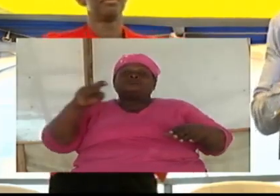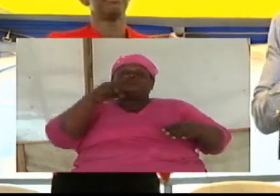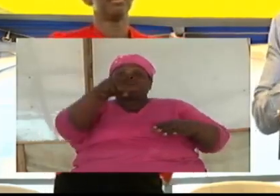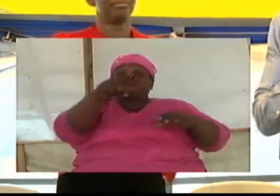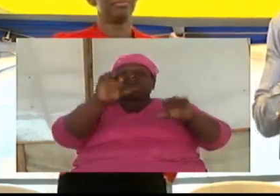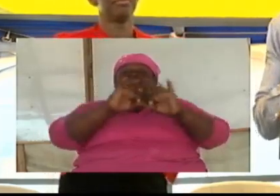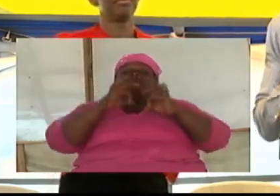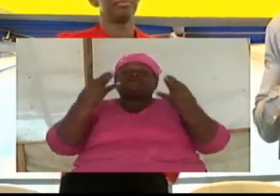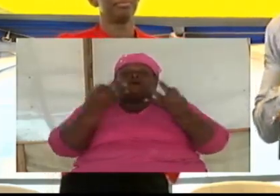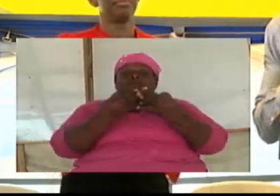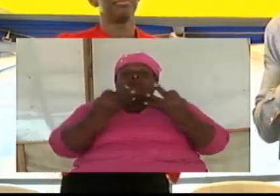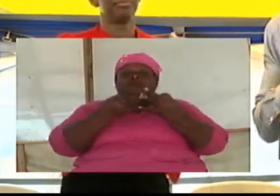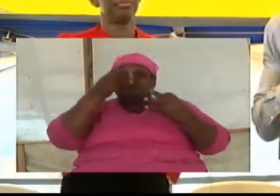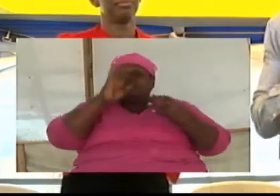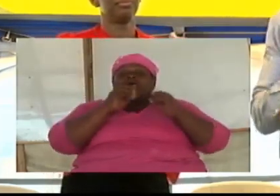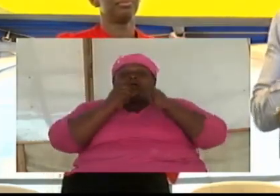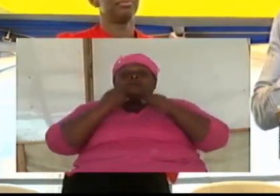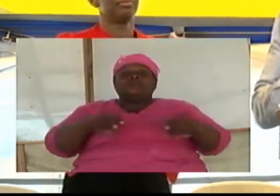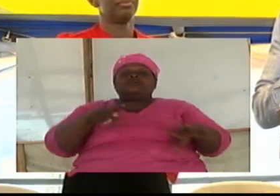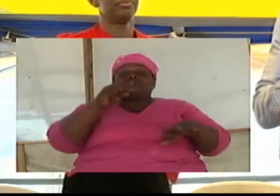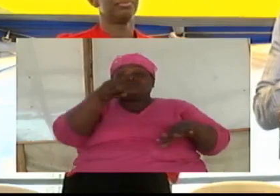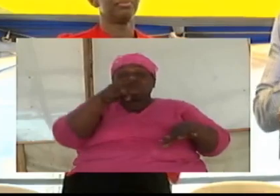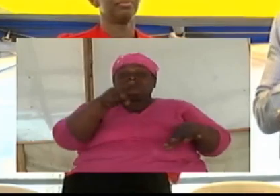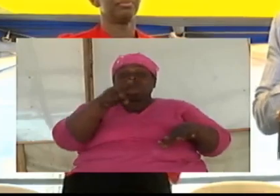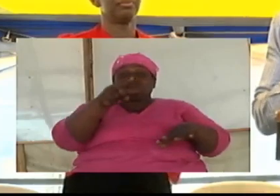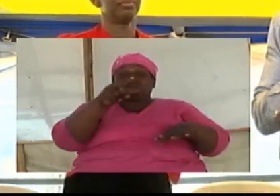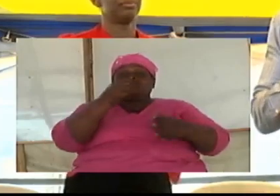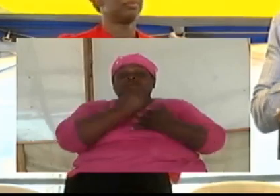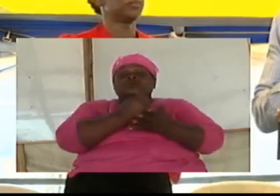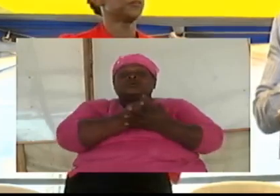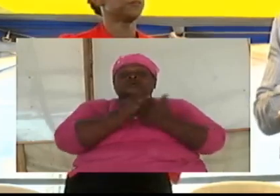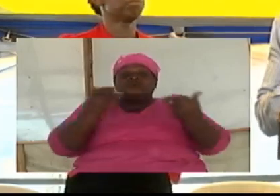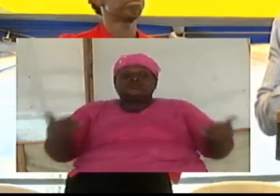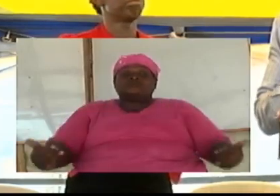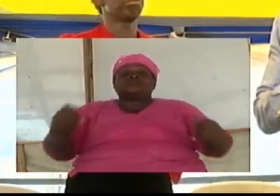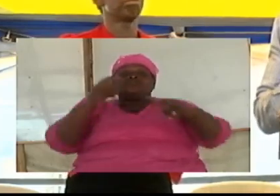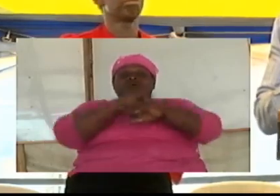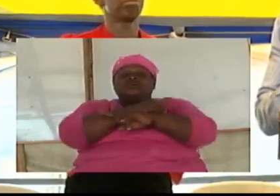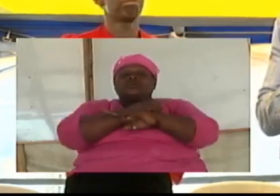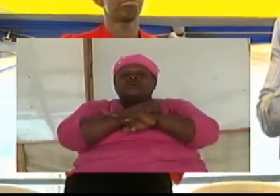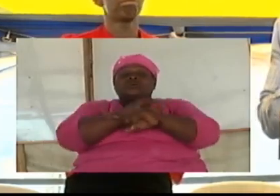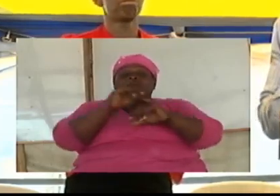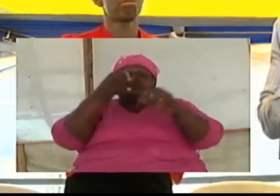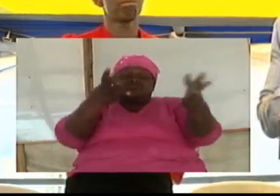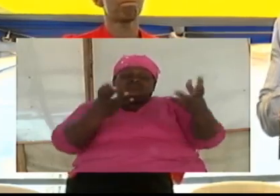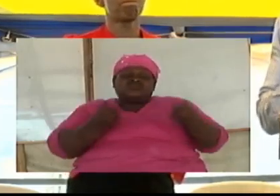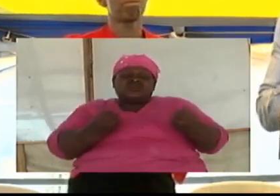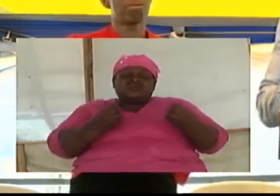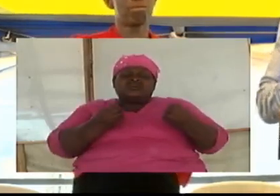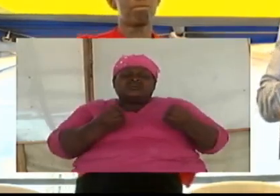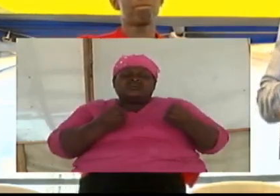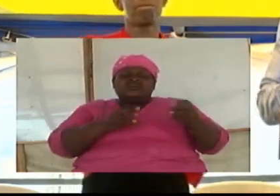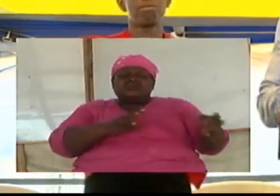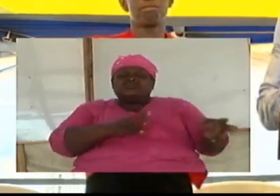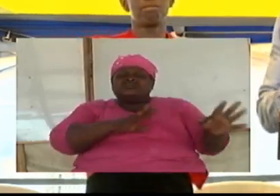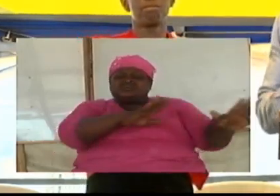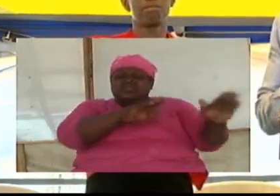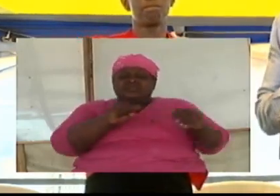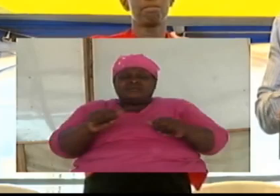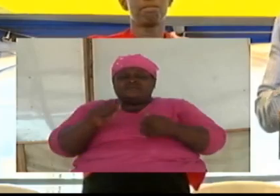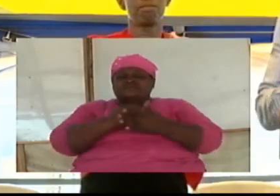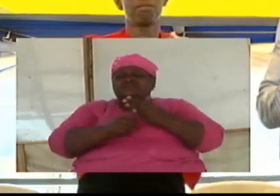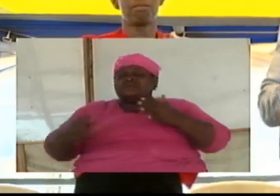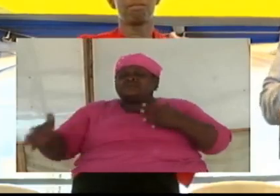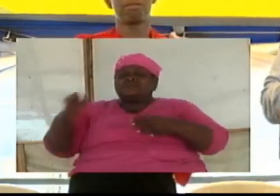the Lord. God bless you. Amen. Today, I just want to leave something quick that's on my heart. I know we're in